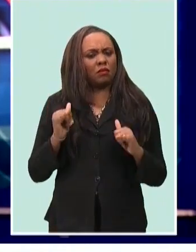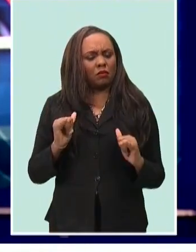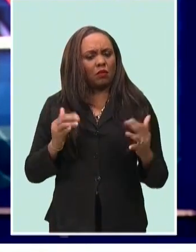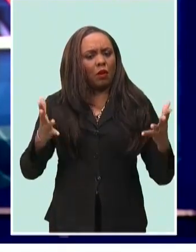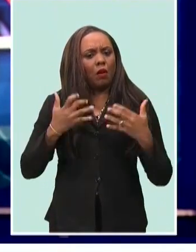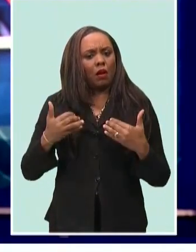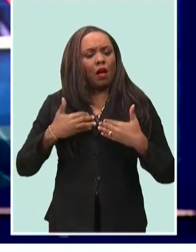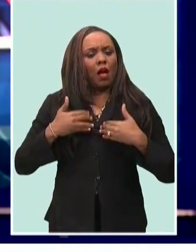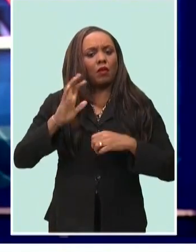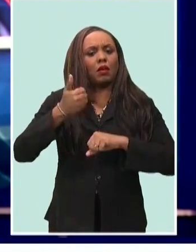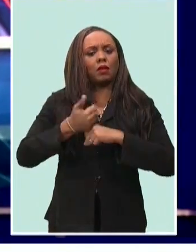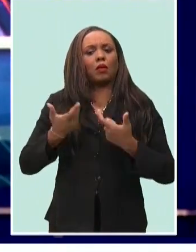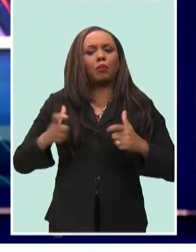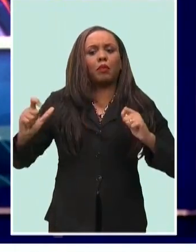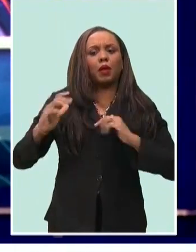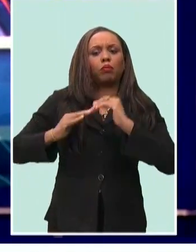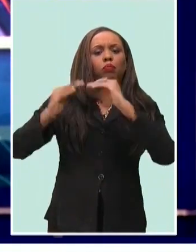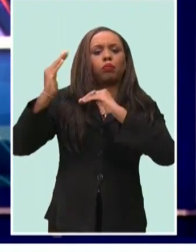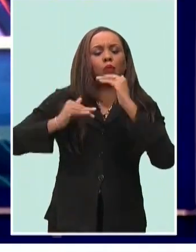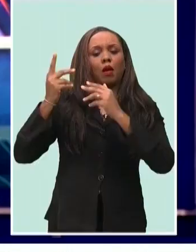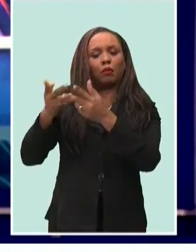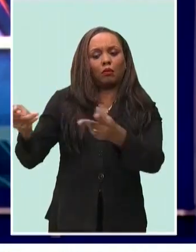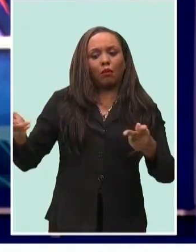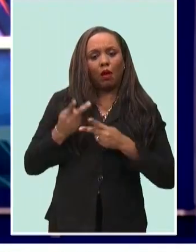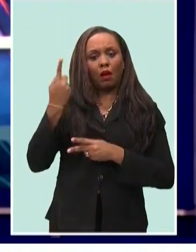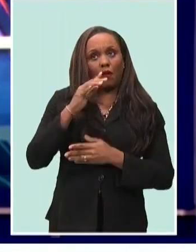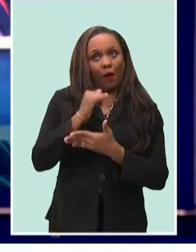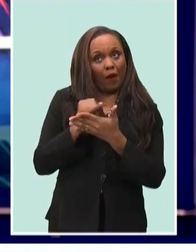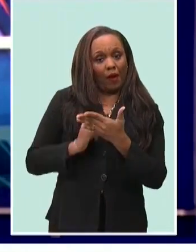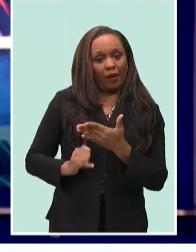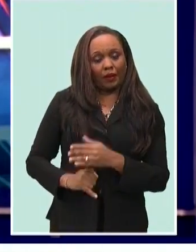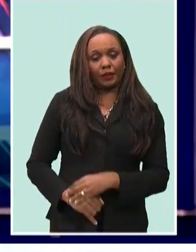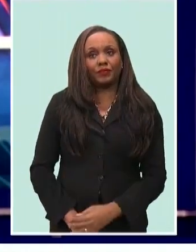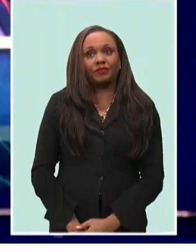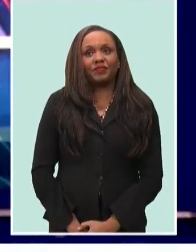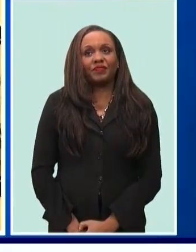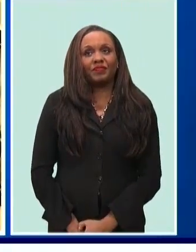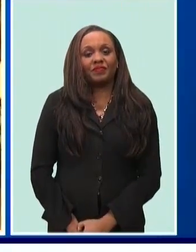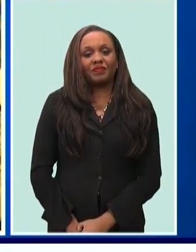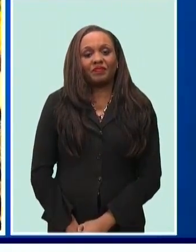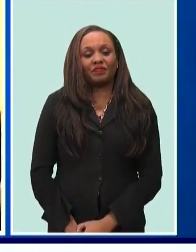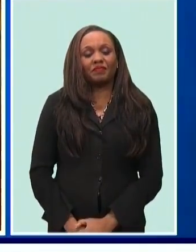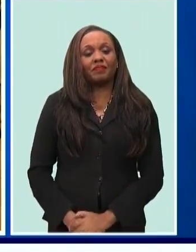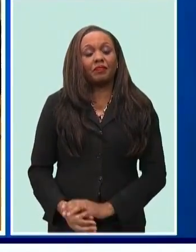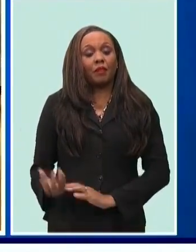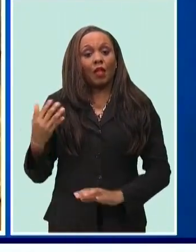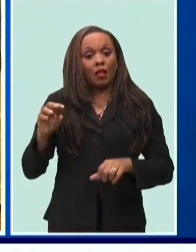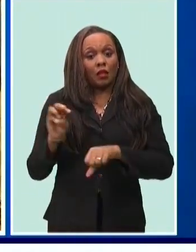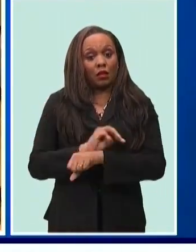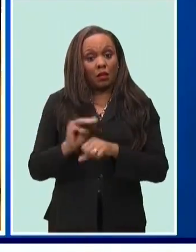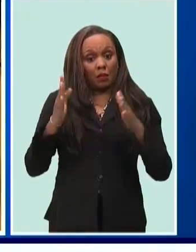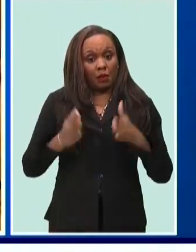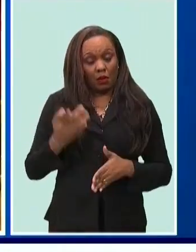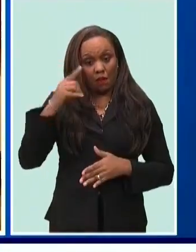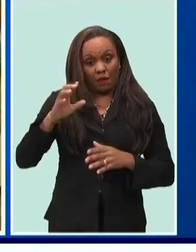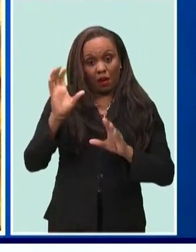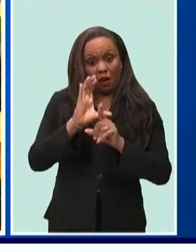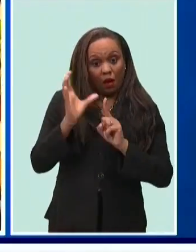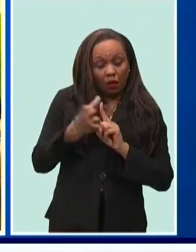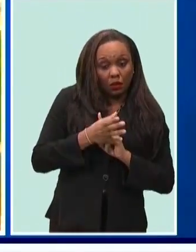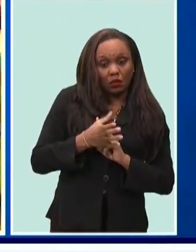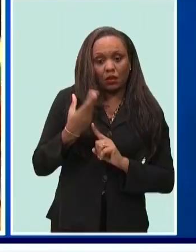to it becoming a reality, as we hear from Kishmar Sejus. Minister of Culture, Creative Economy and Sports